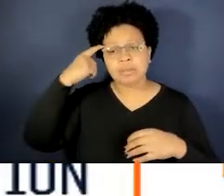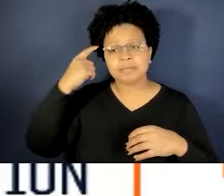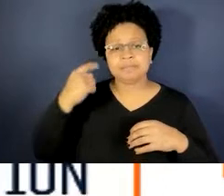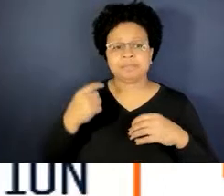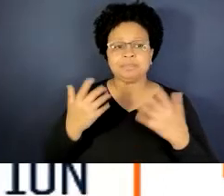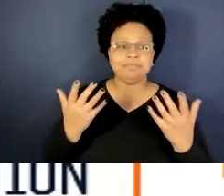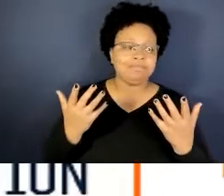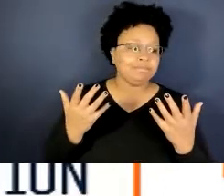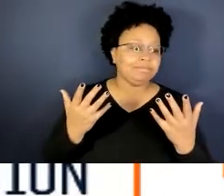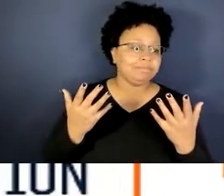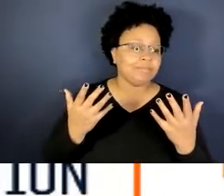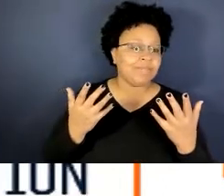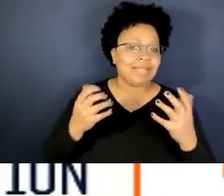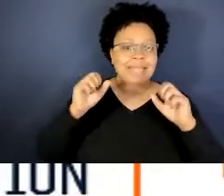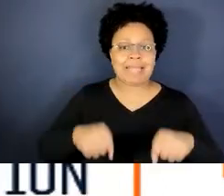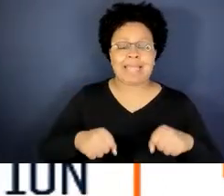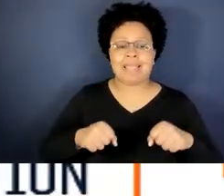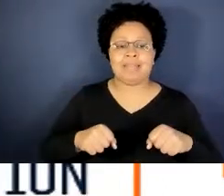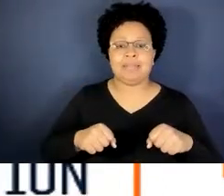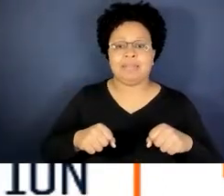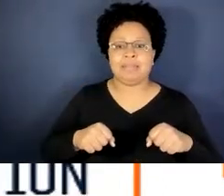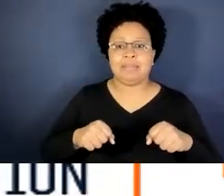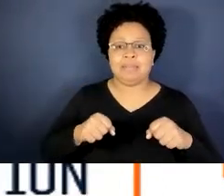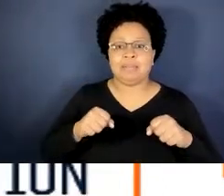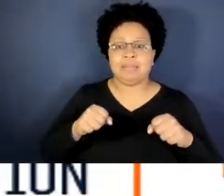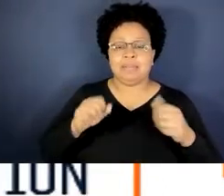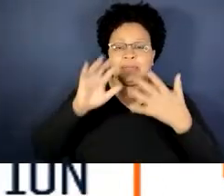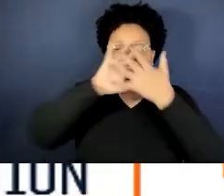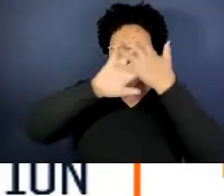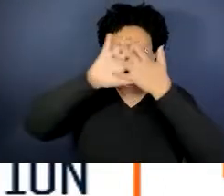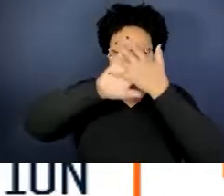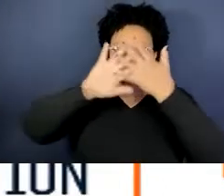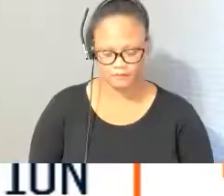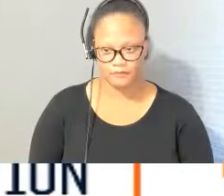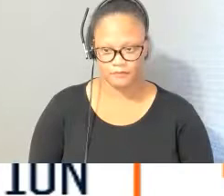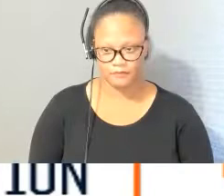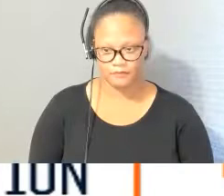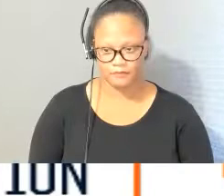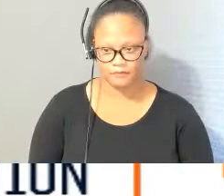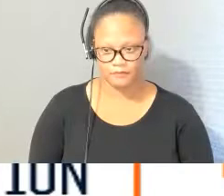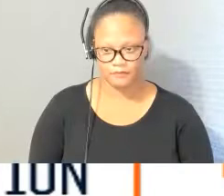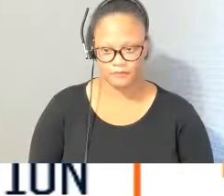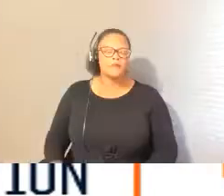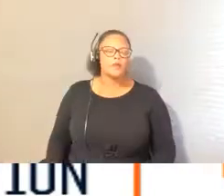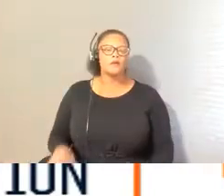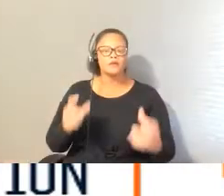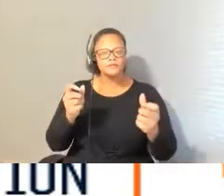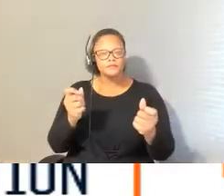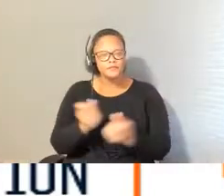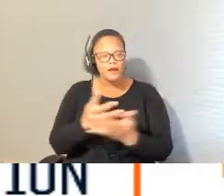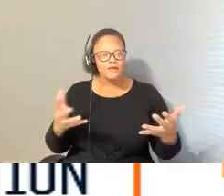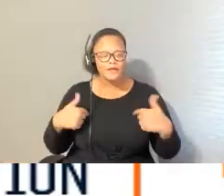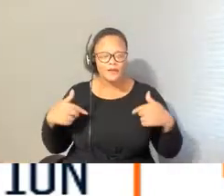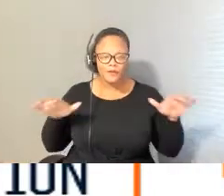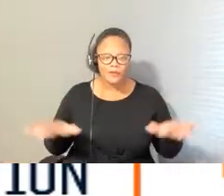it began to overhaul how we look at everything we did in regards to medicine, in regards to behavioral health